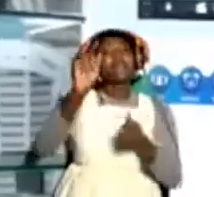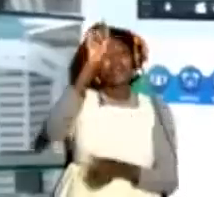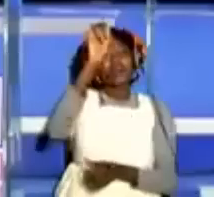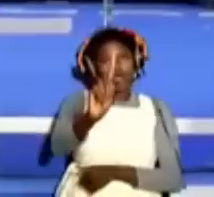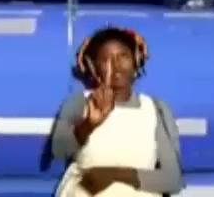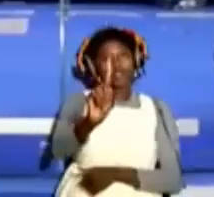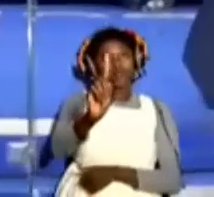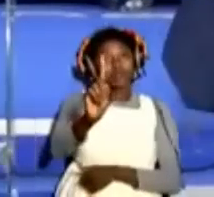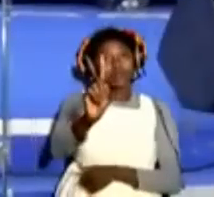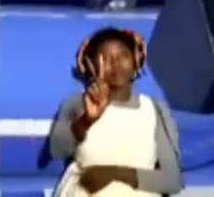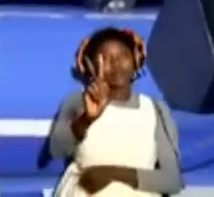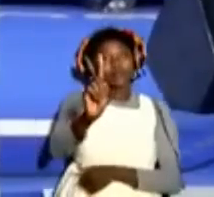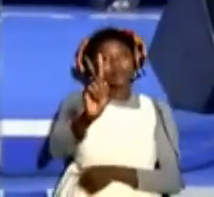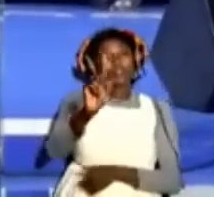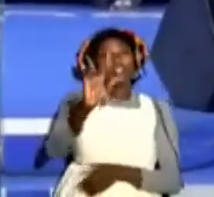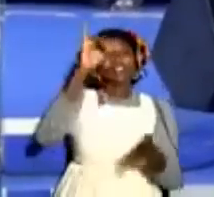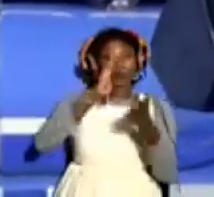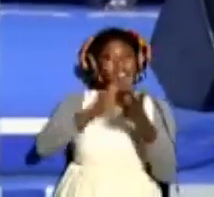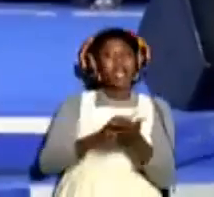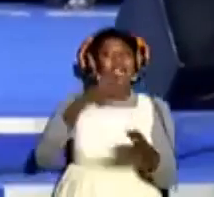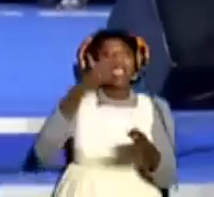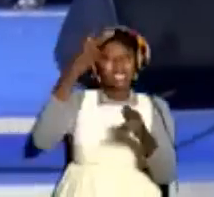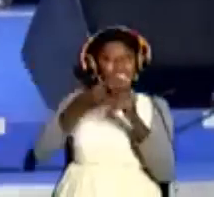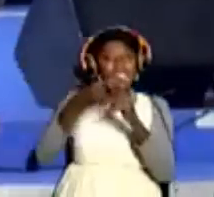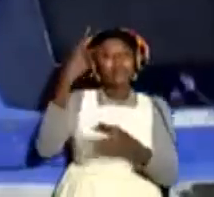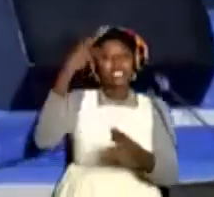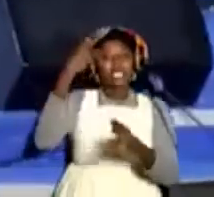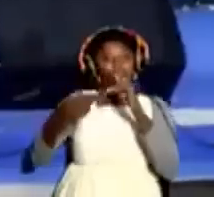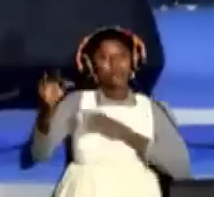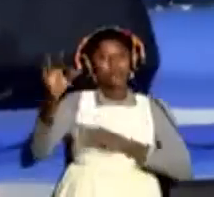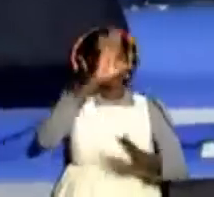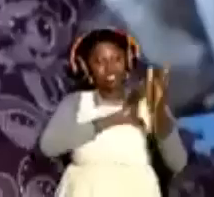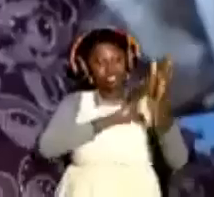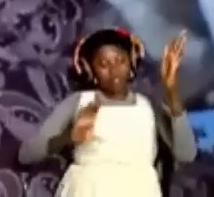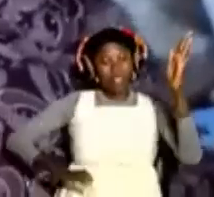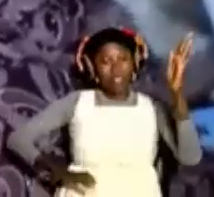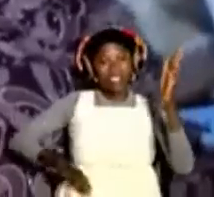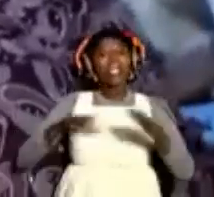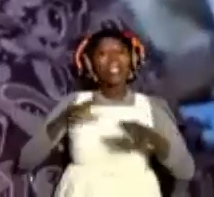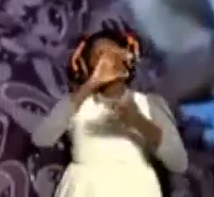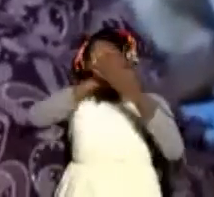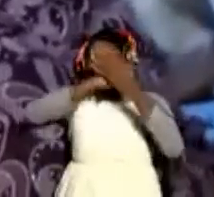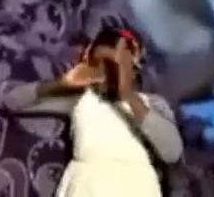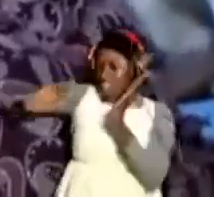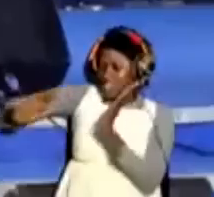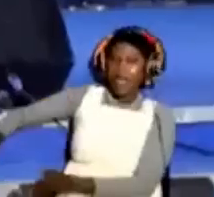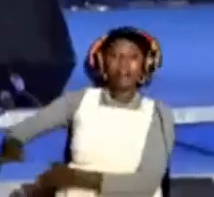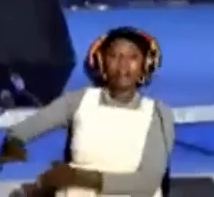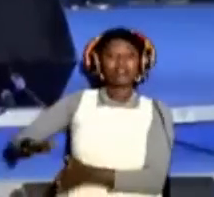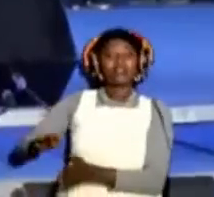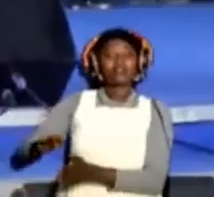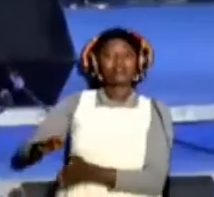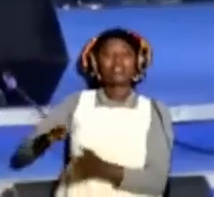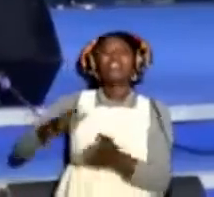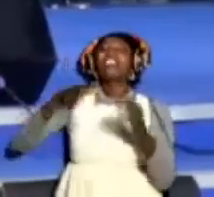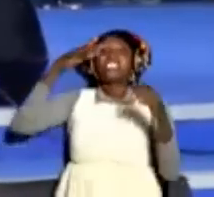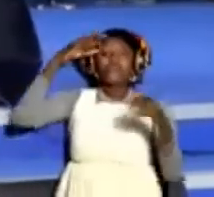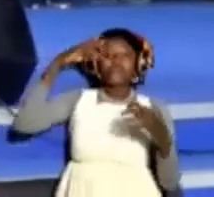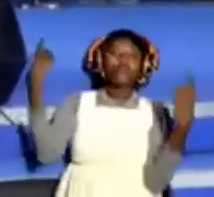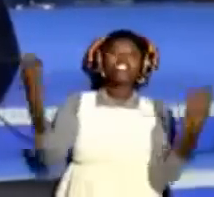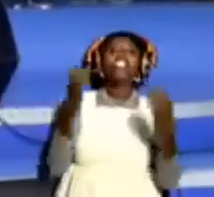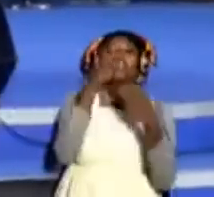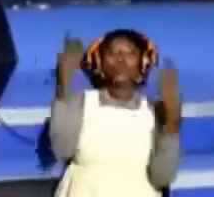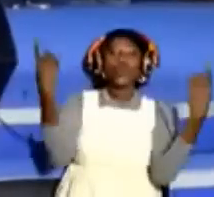everyone that name the name of Christ do what? Depart from what?